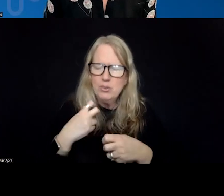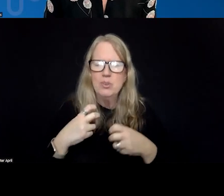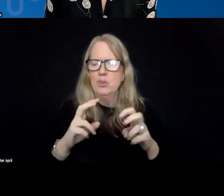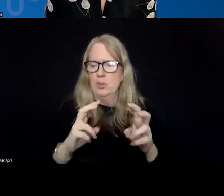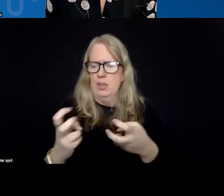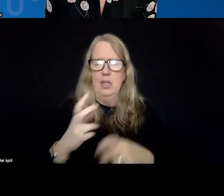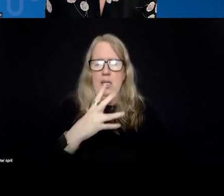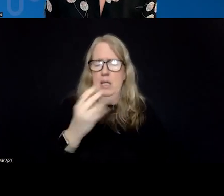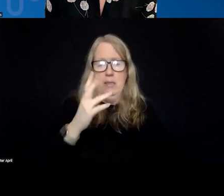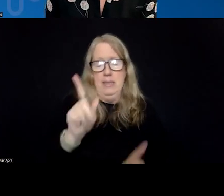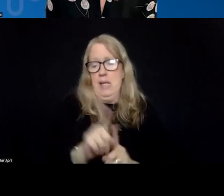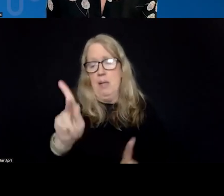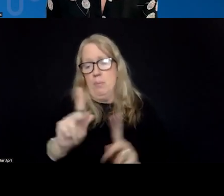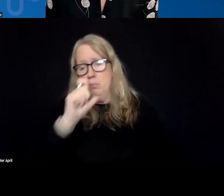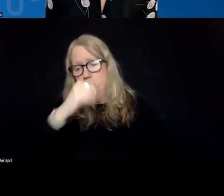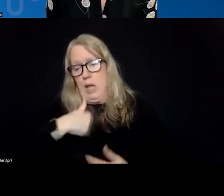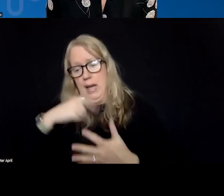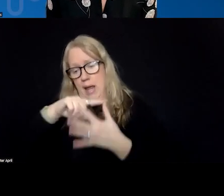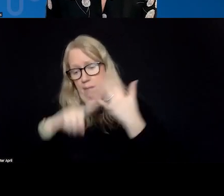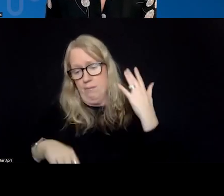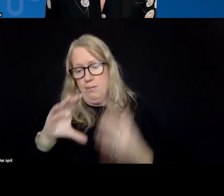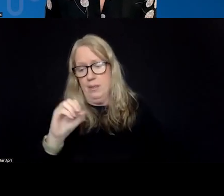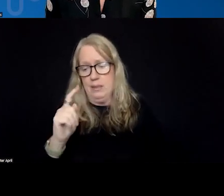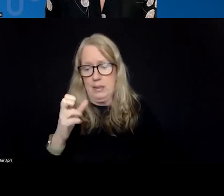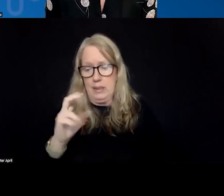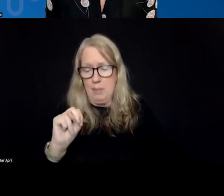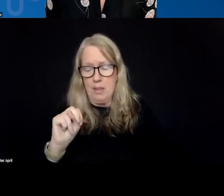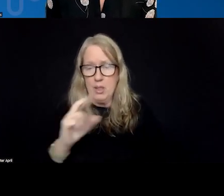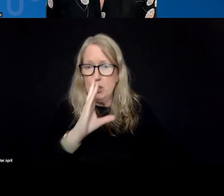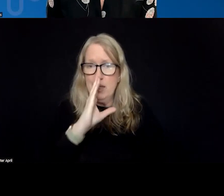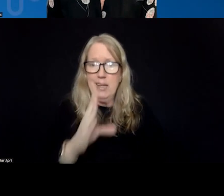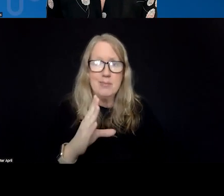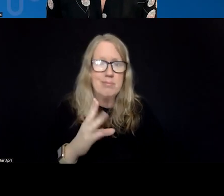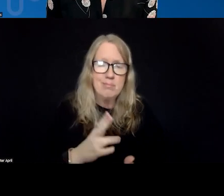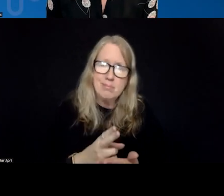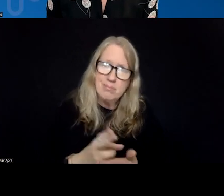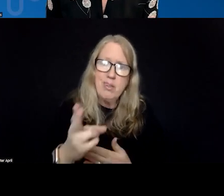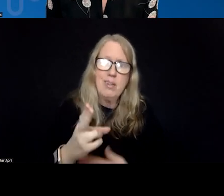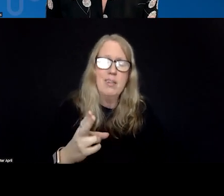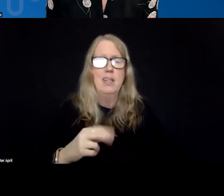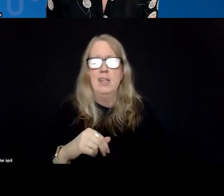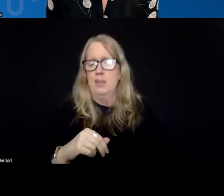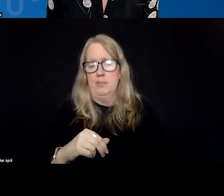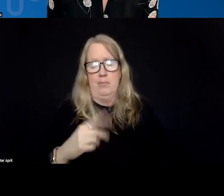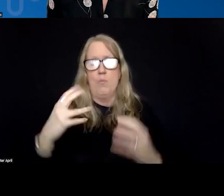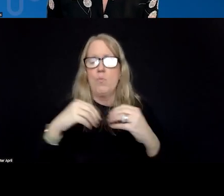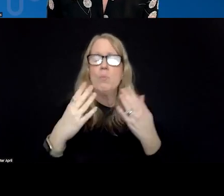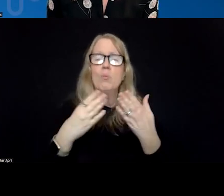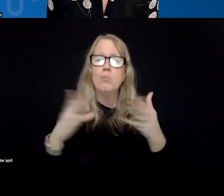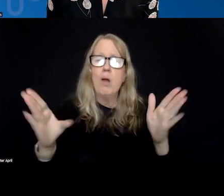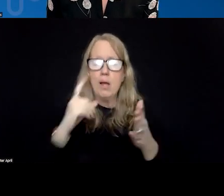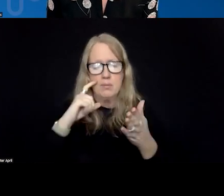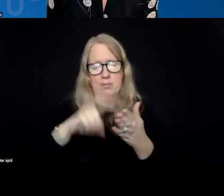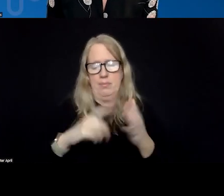as anyone who doesn't have those other conditions. And frankly, that we have a broader recognition that individuals